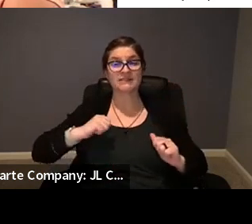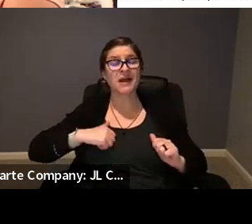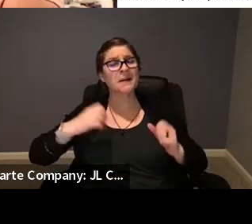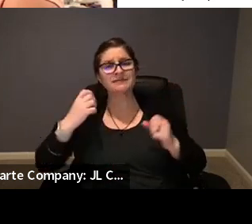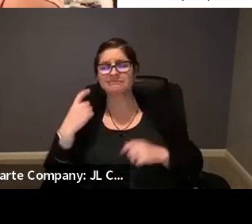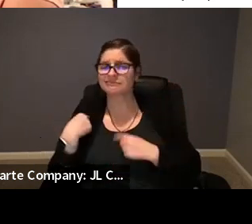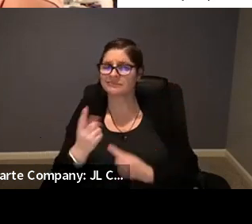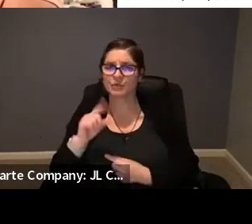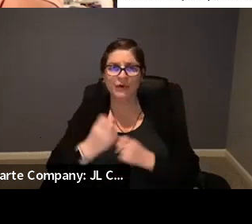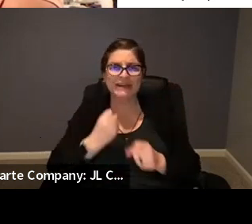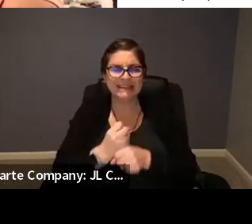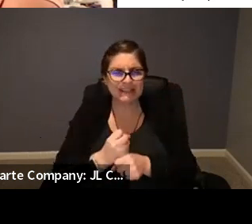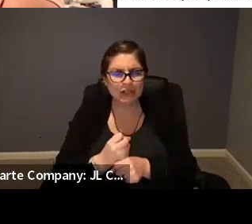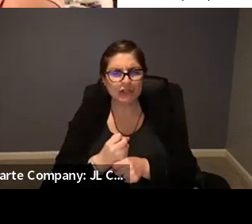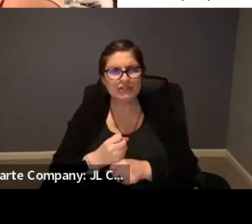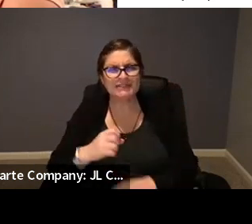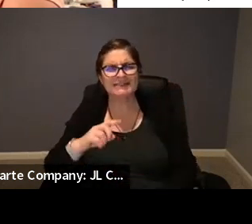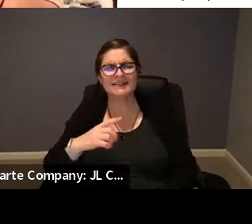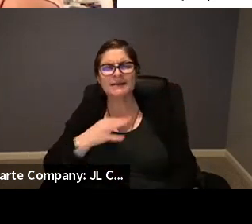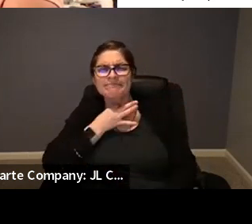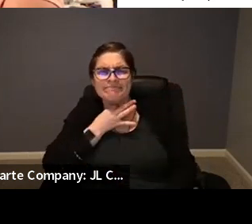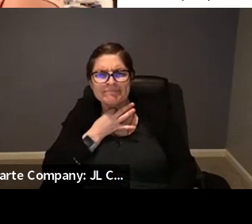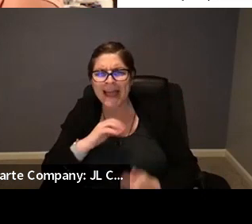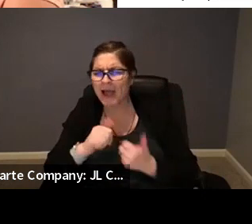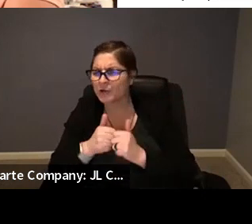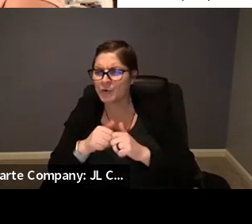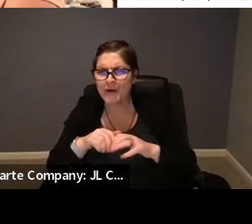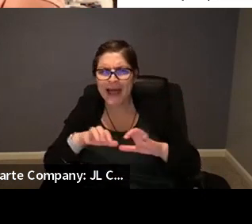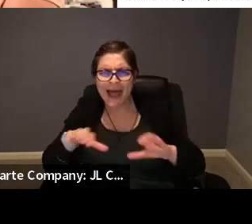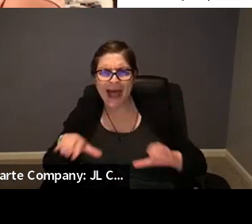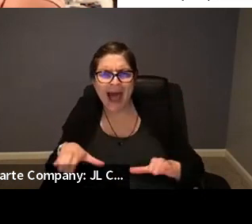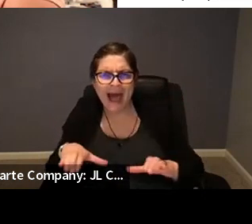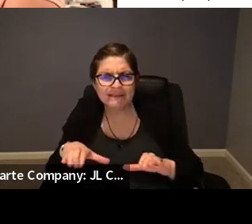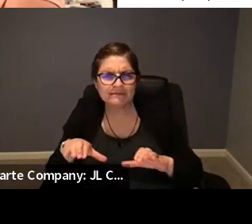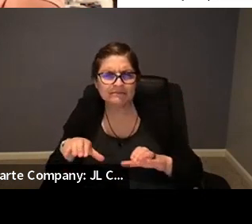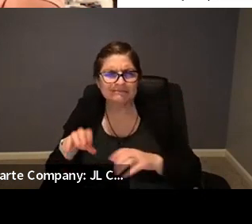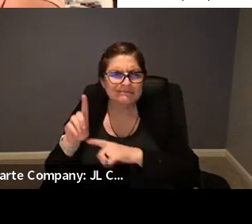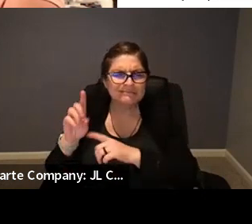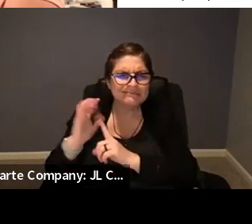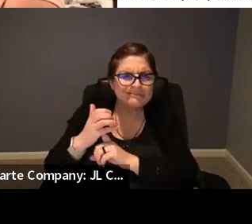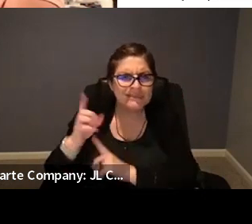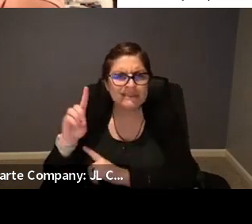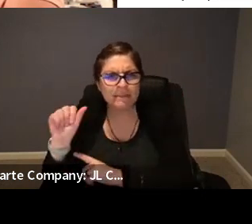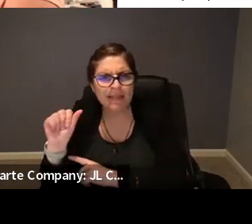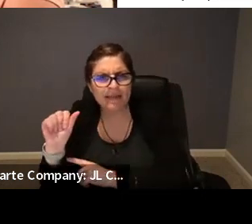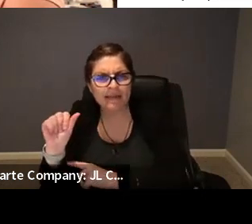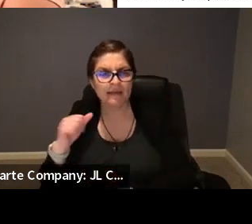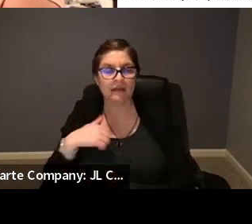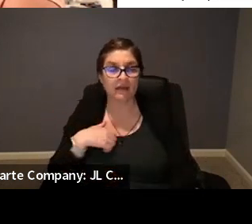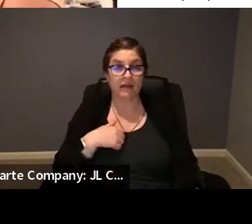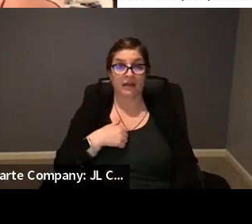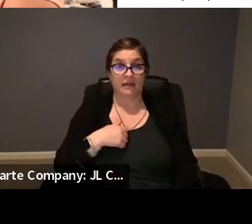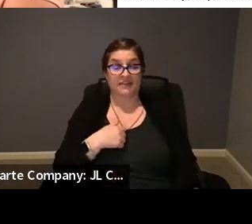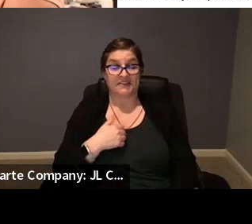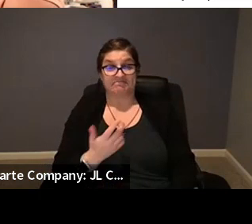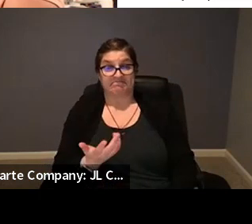the question, how does one act disability? And I can't, I have yet to have one person who can,